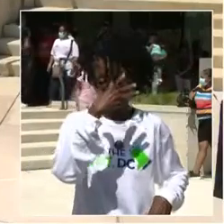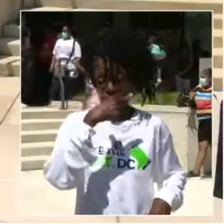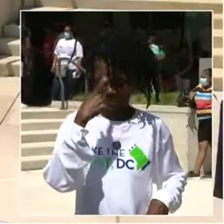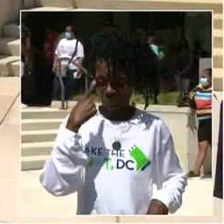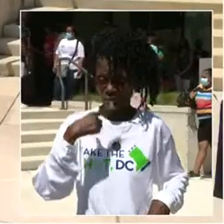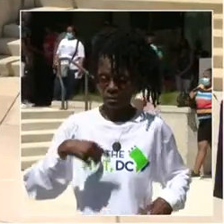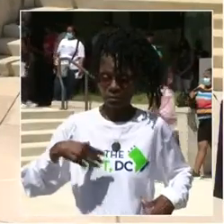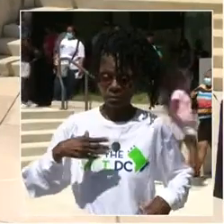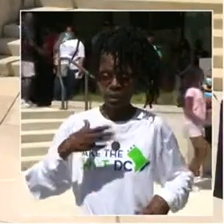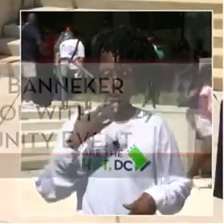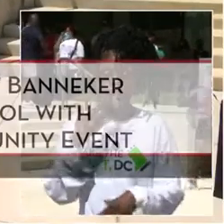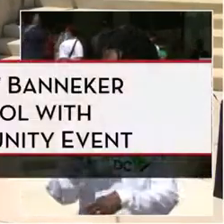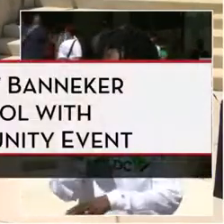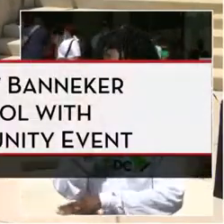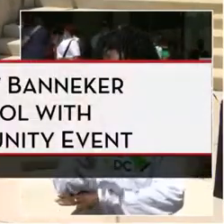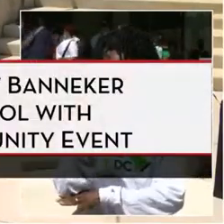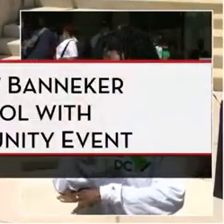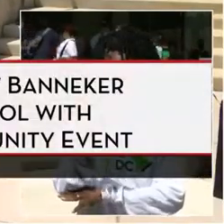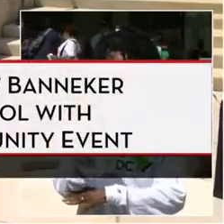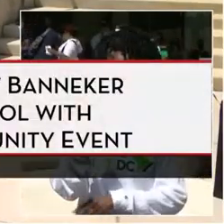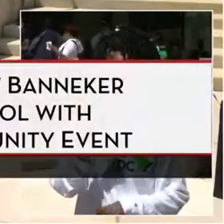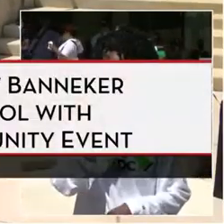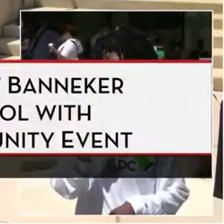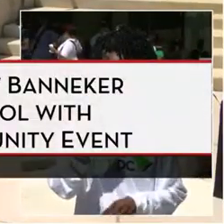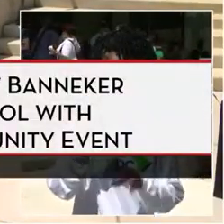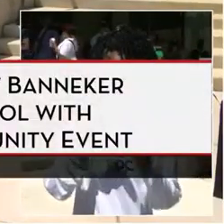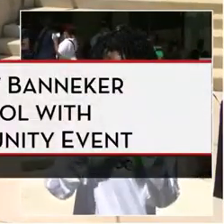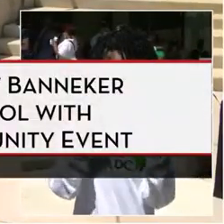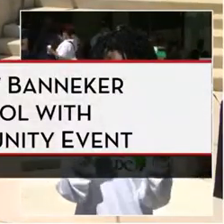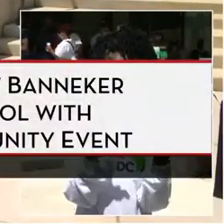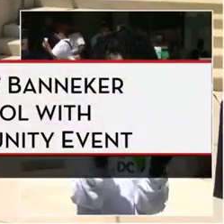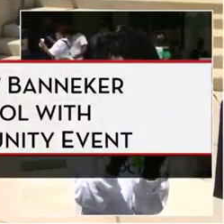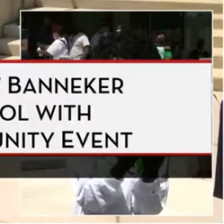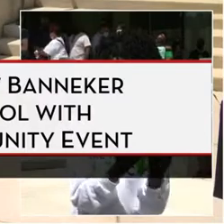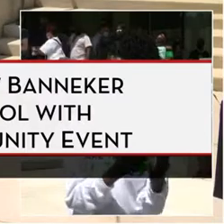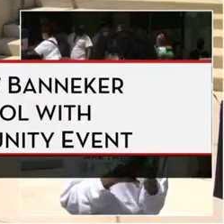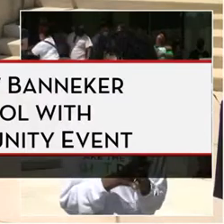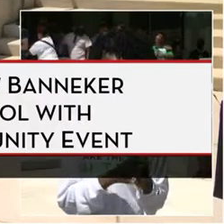Good afternoon, Banneker family. Good afternoon.